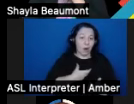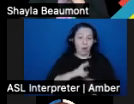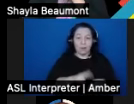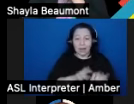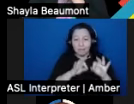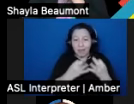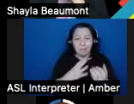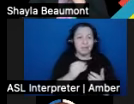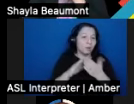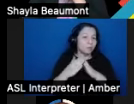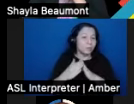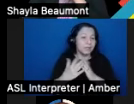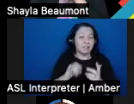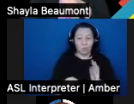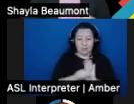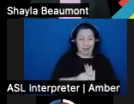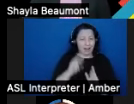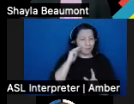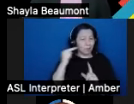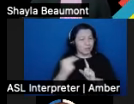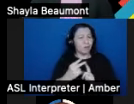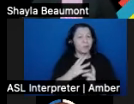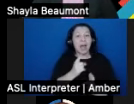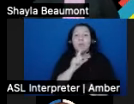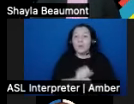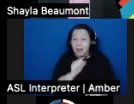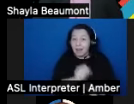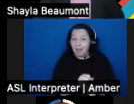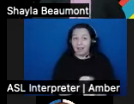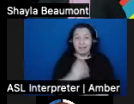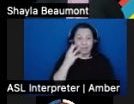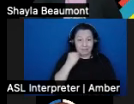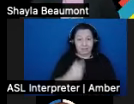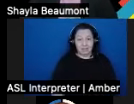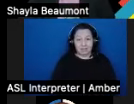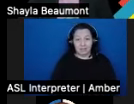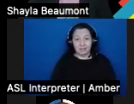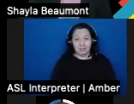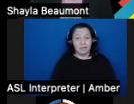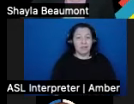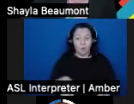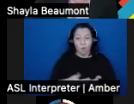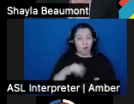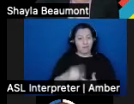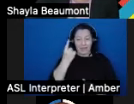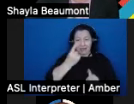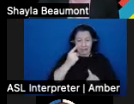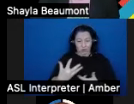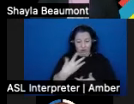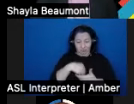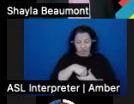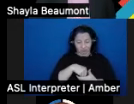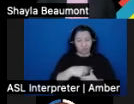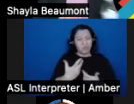those stigmas, and those realities as well, right? And so kind of taking all of that into account when we're